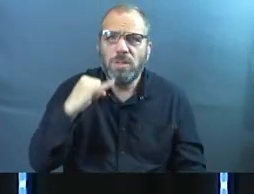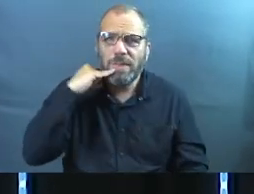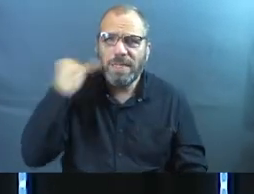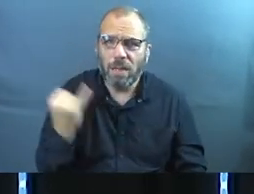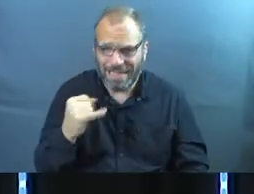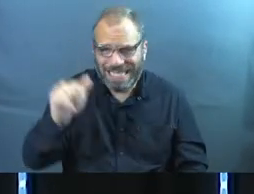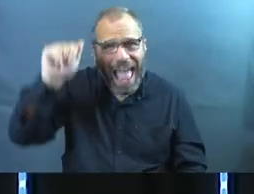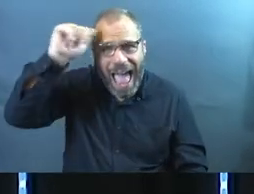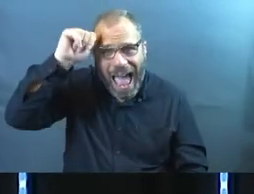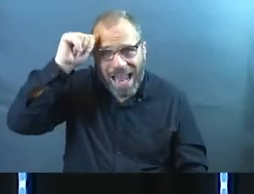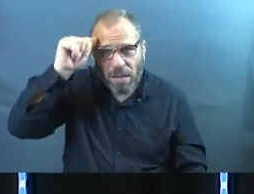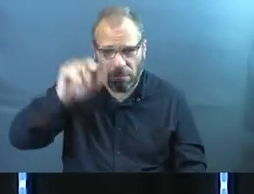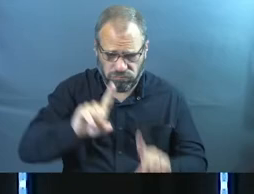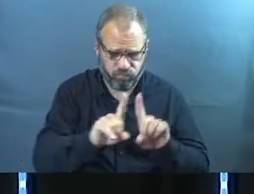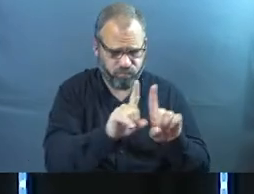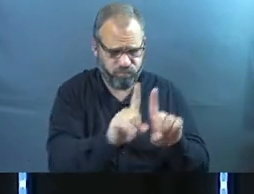jealous.